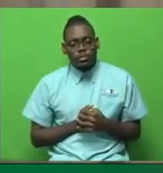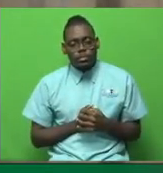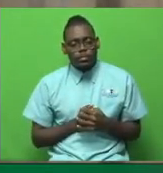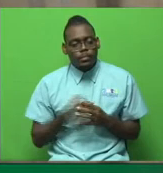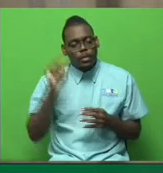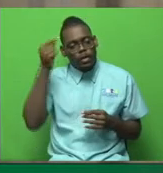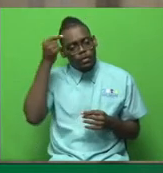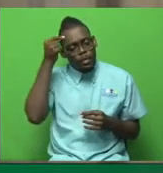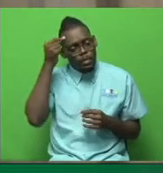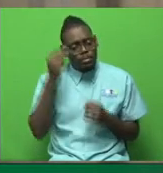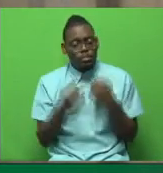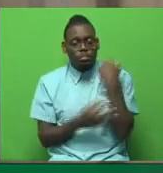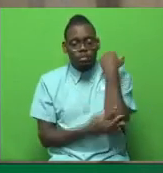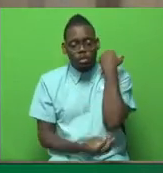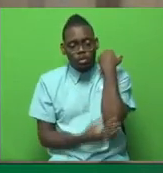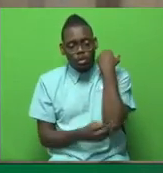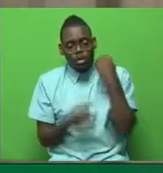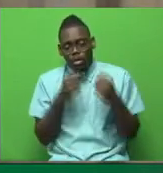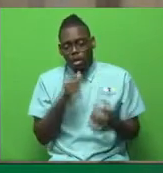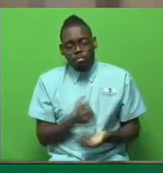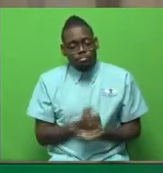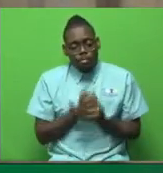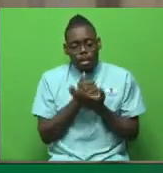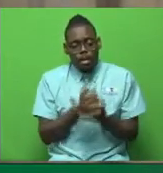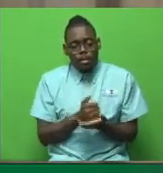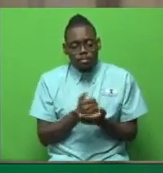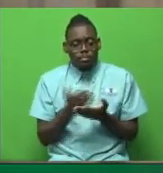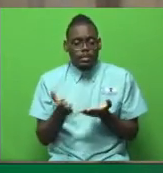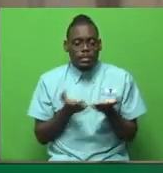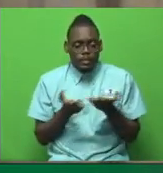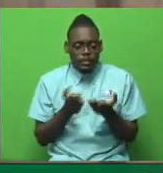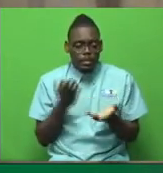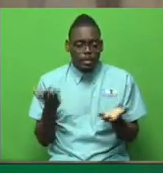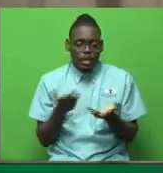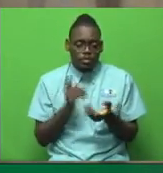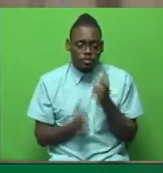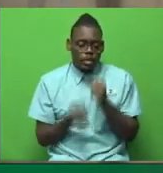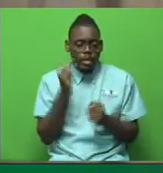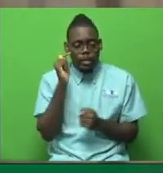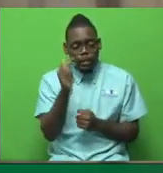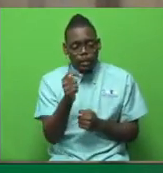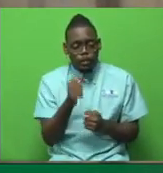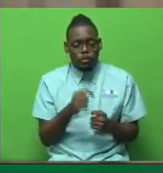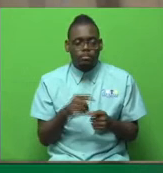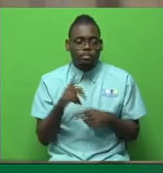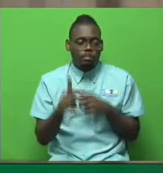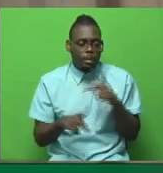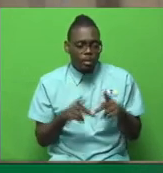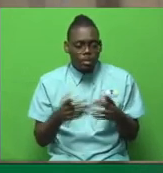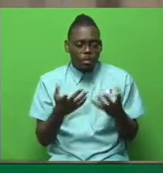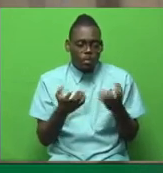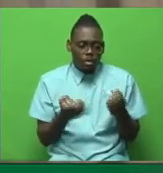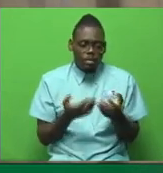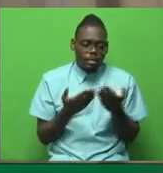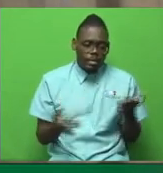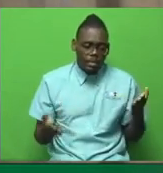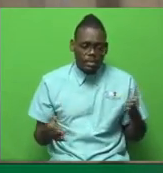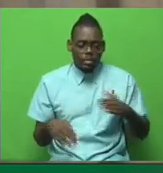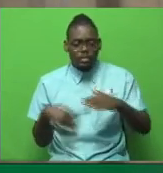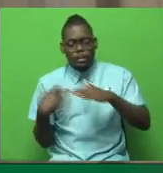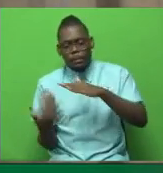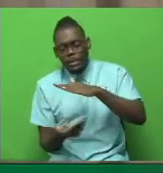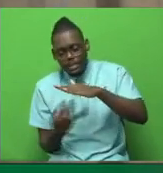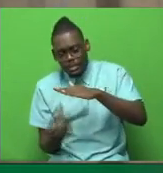and services in our communities that person who are seeking Basics basic